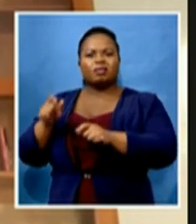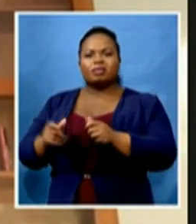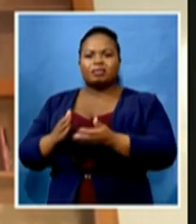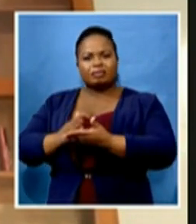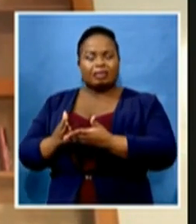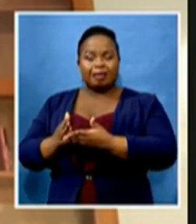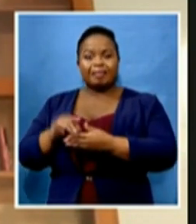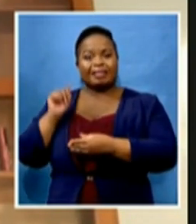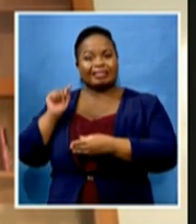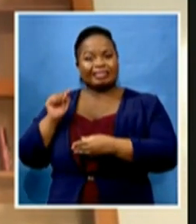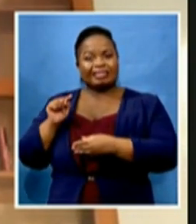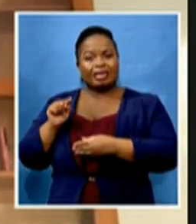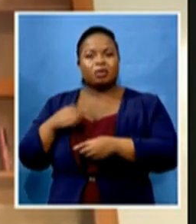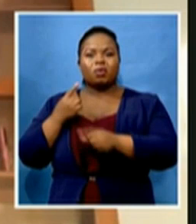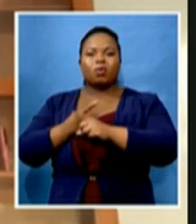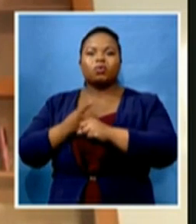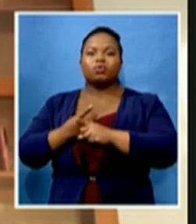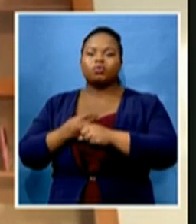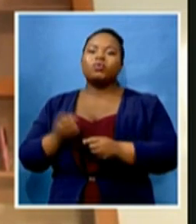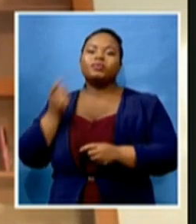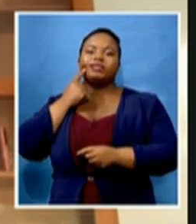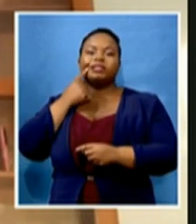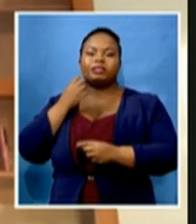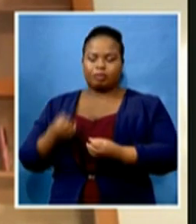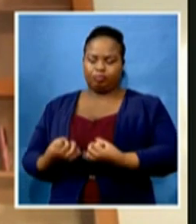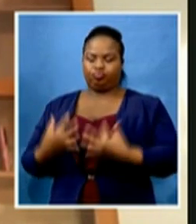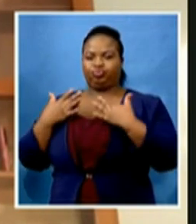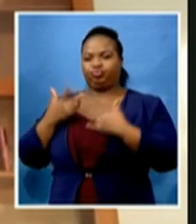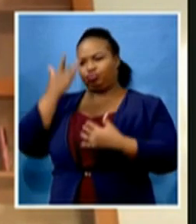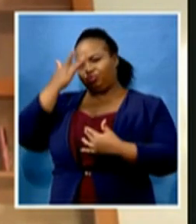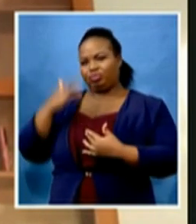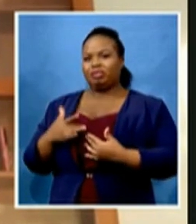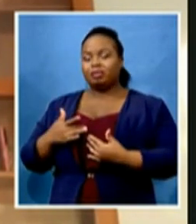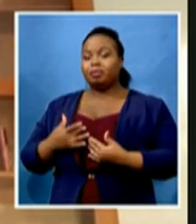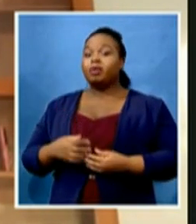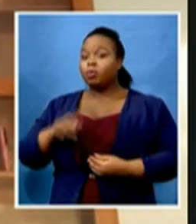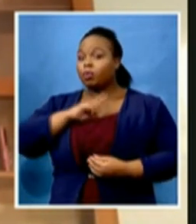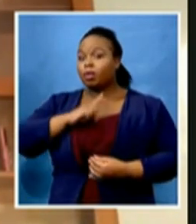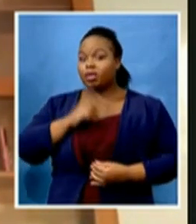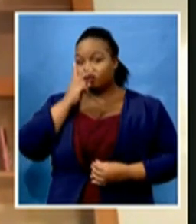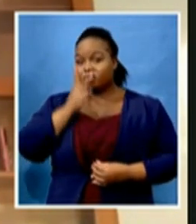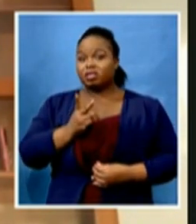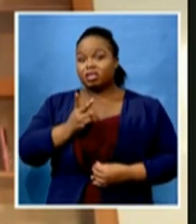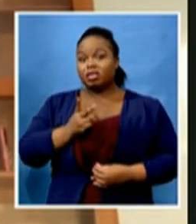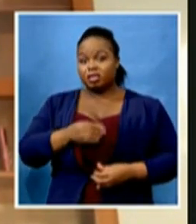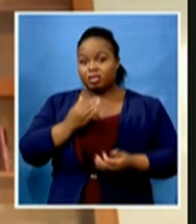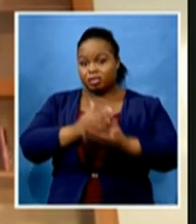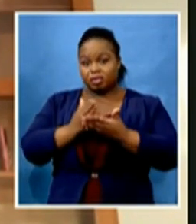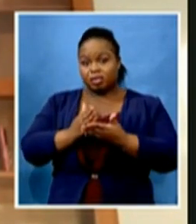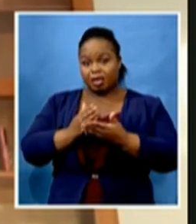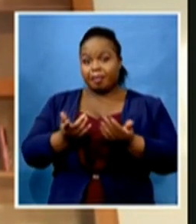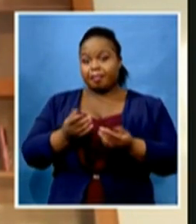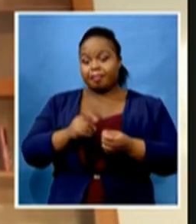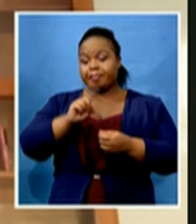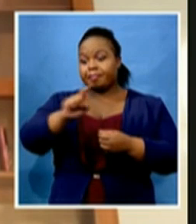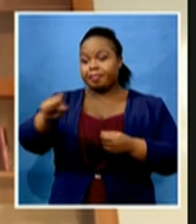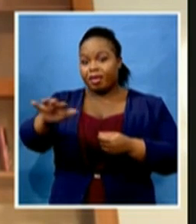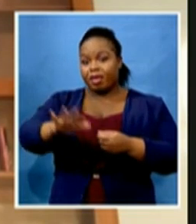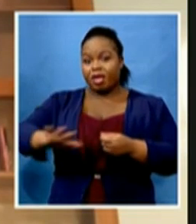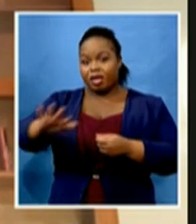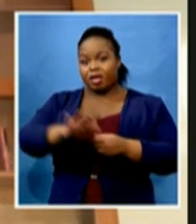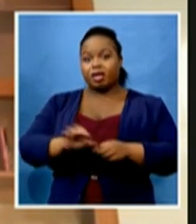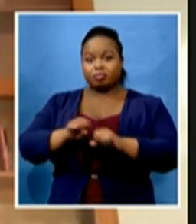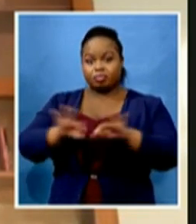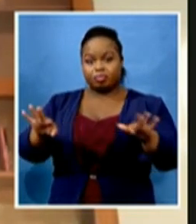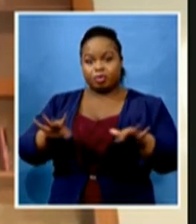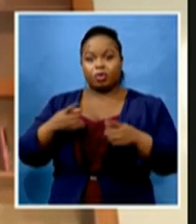infection. Now, we've seen the way the infection has unfolded in the country. When we started with the first